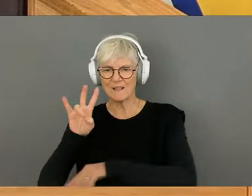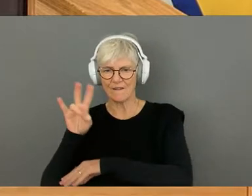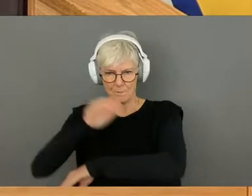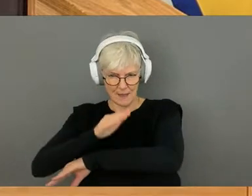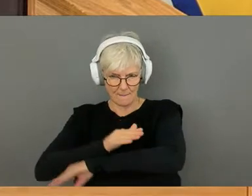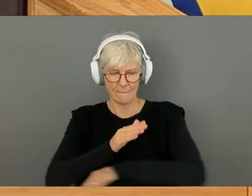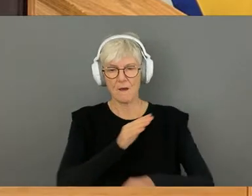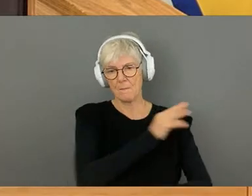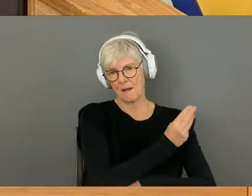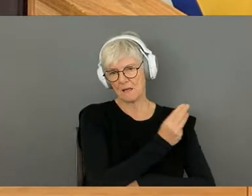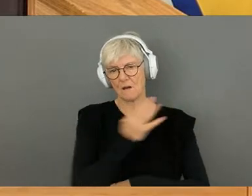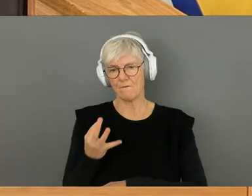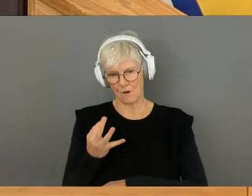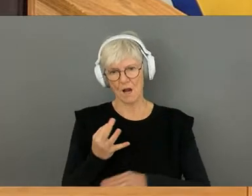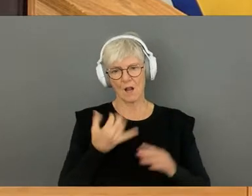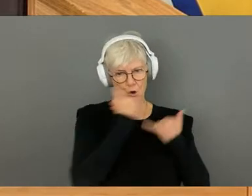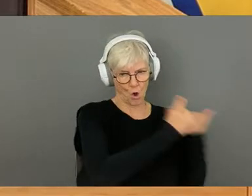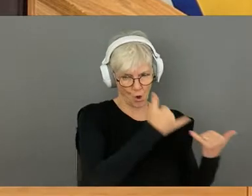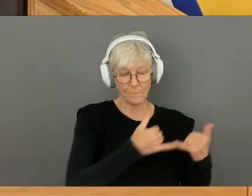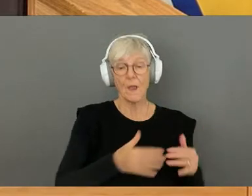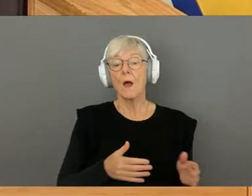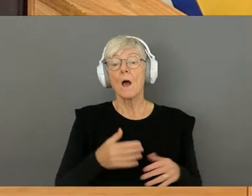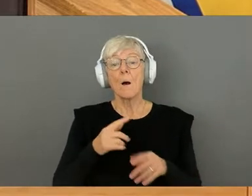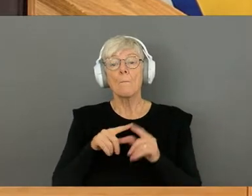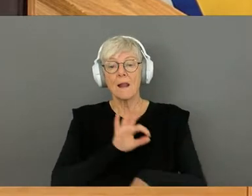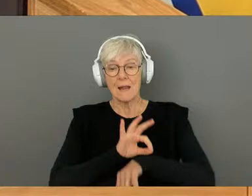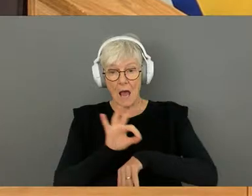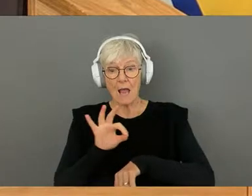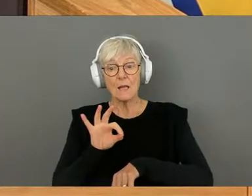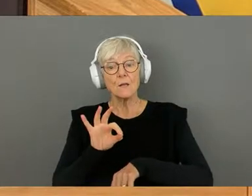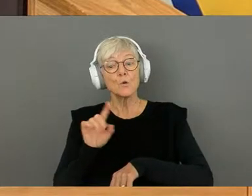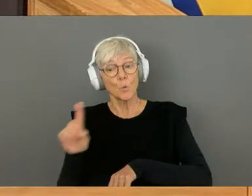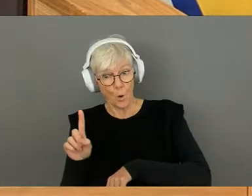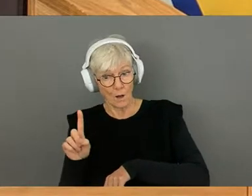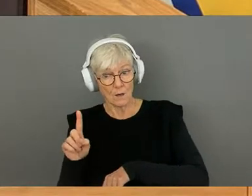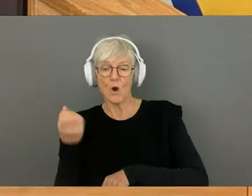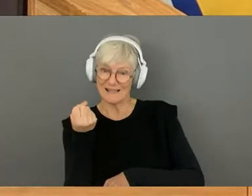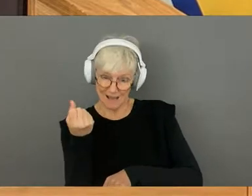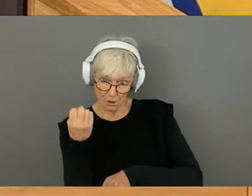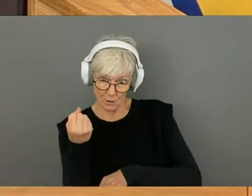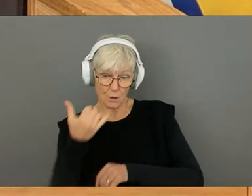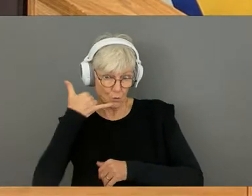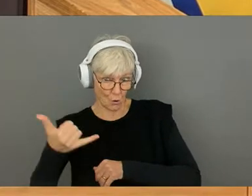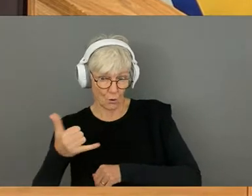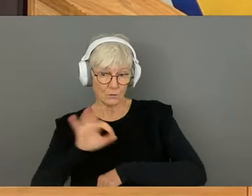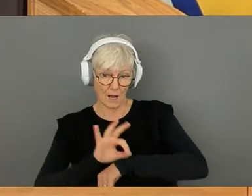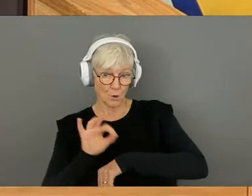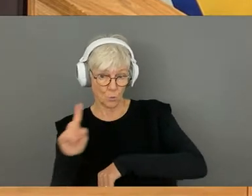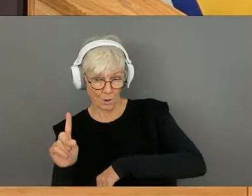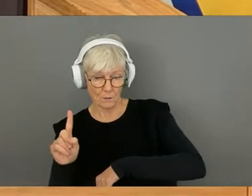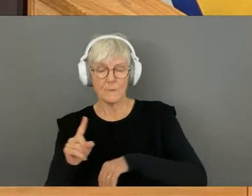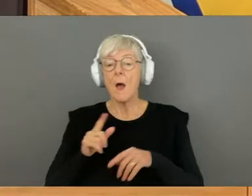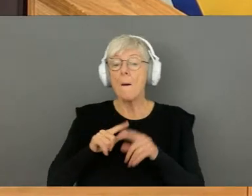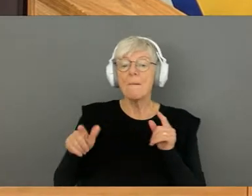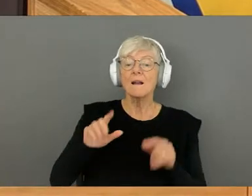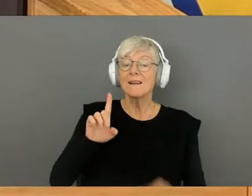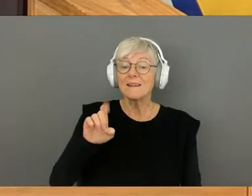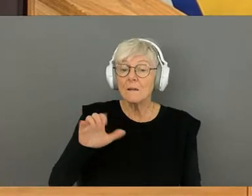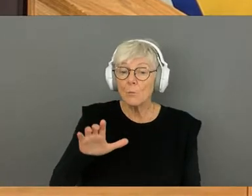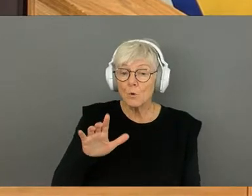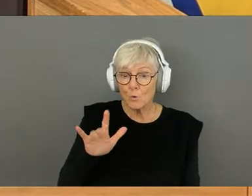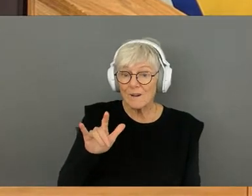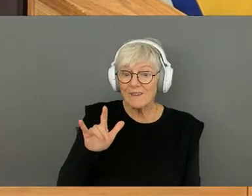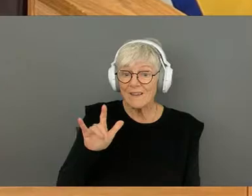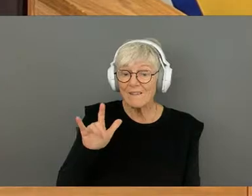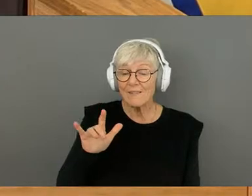Friday and 9 a.m. to 1 p.m. on Saturday. The line will not be operational on December 25th,